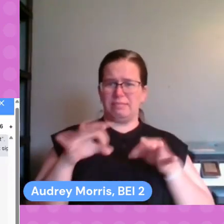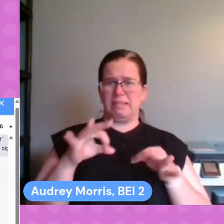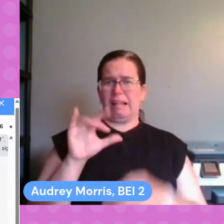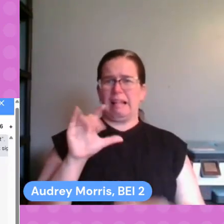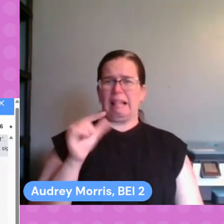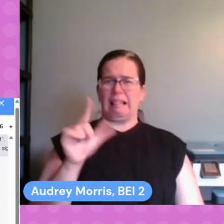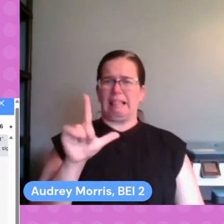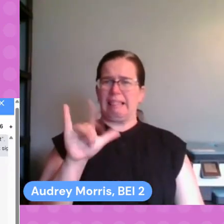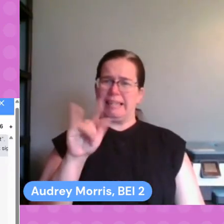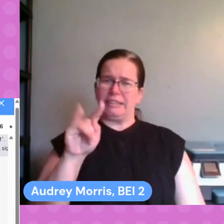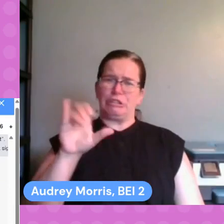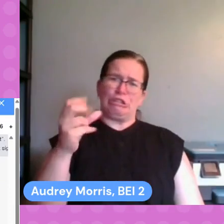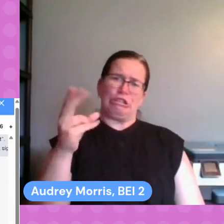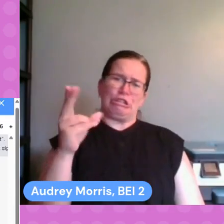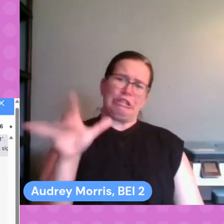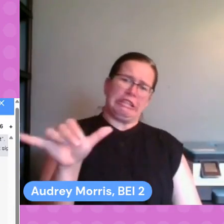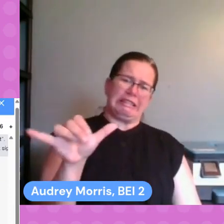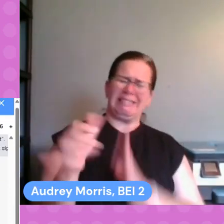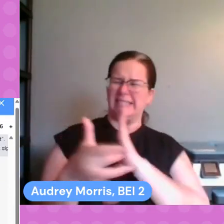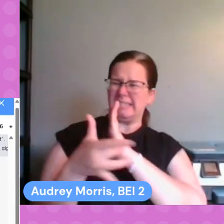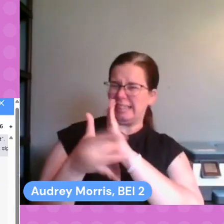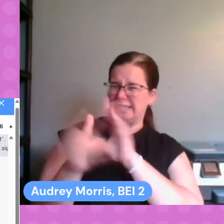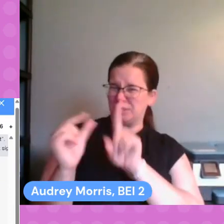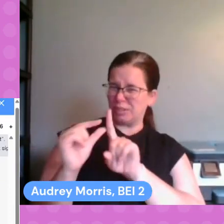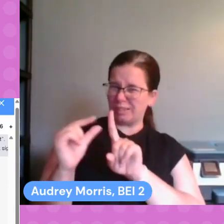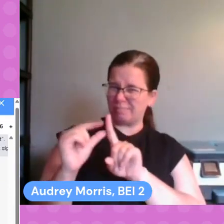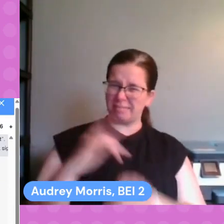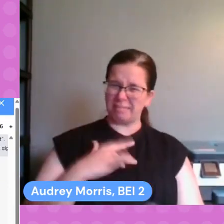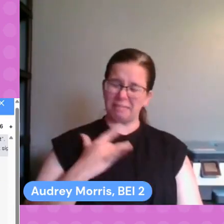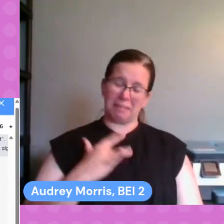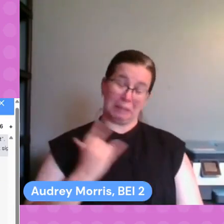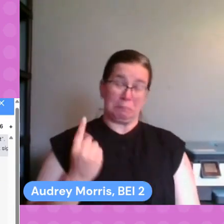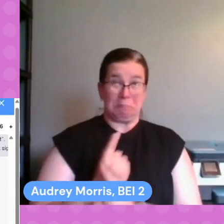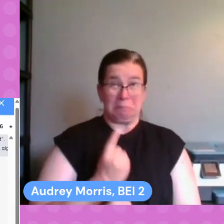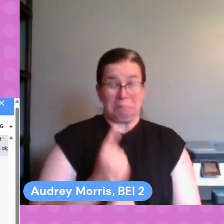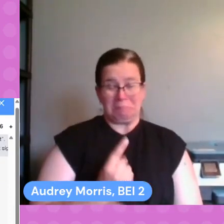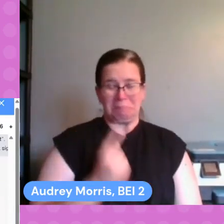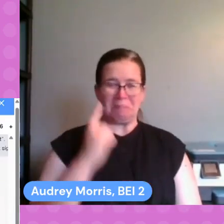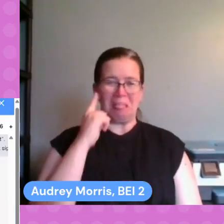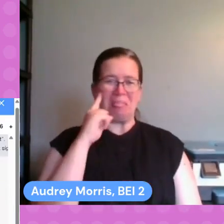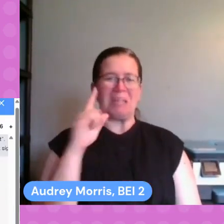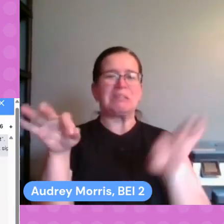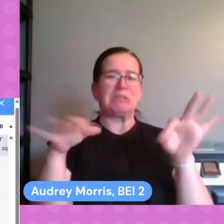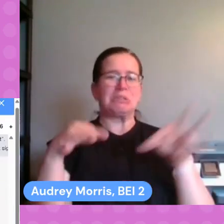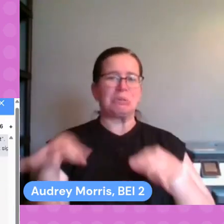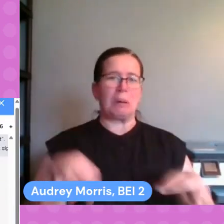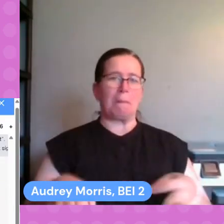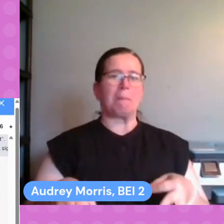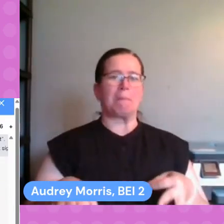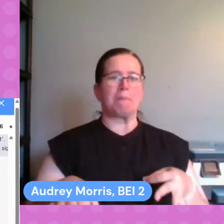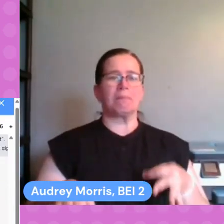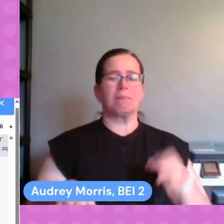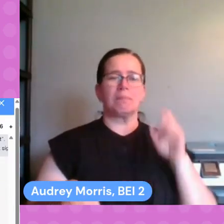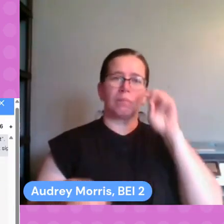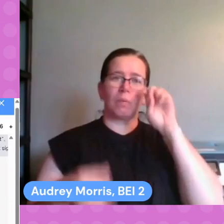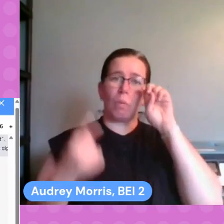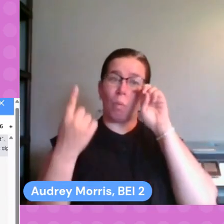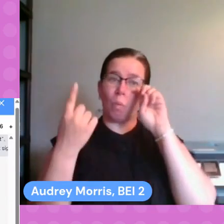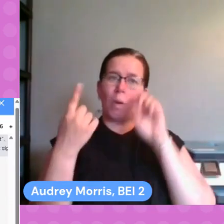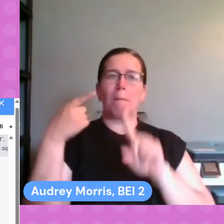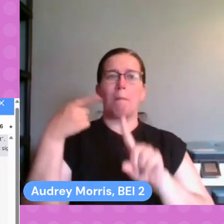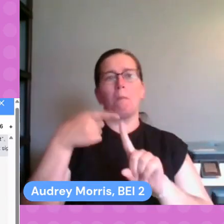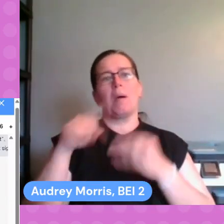that a technical term? Glitchy? Feels technical to me. Feels descriptive. I think this is actually kind of one of the points trying to make